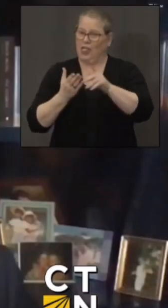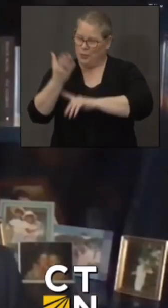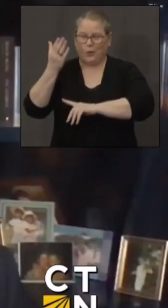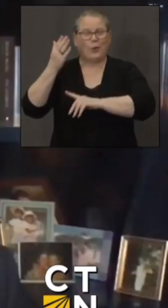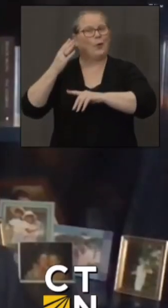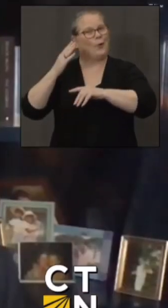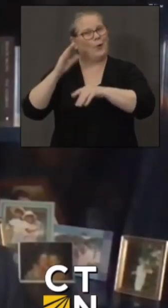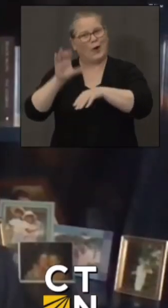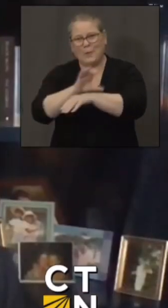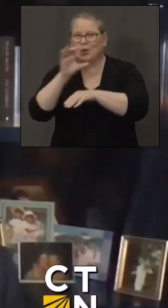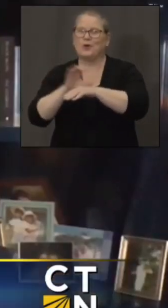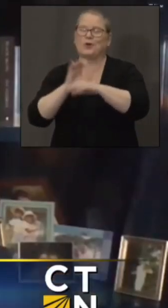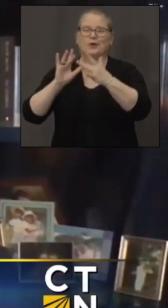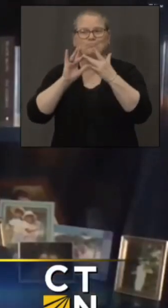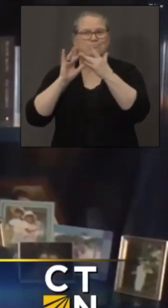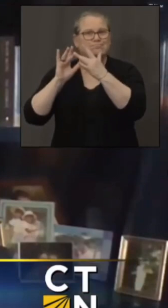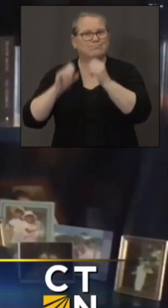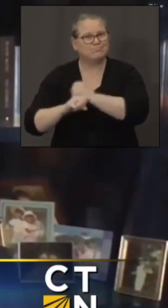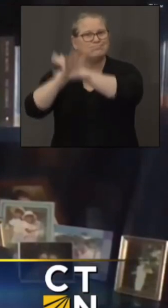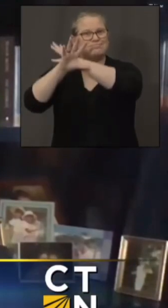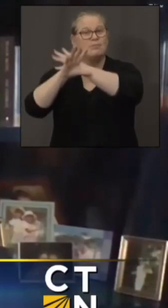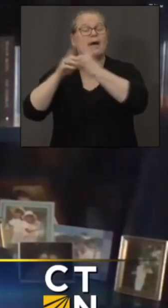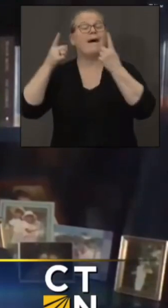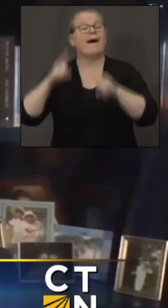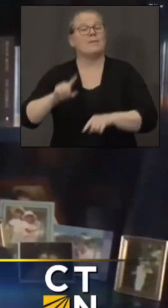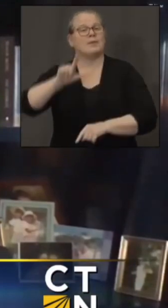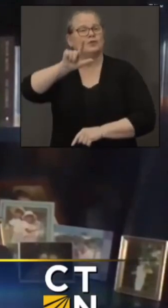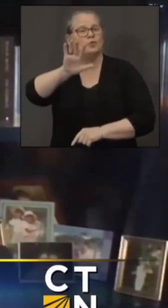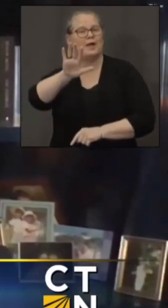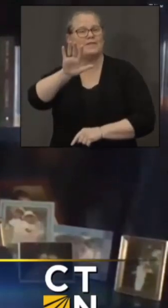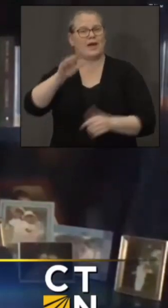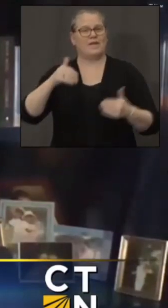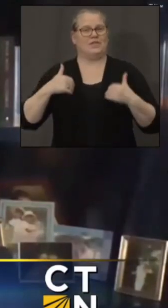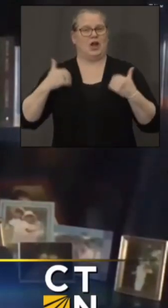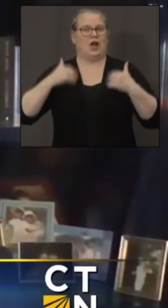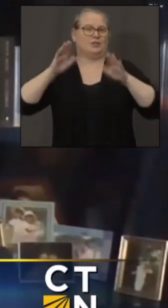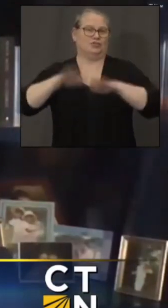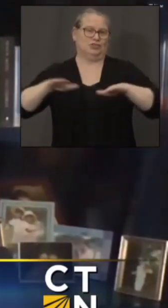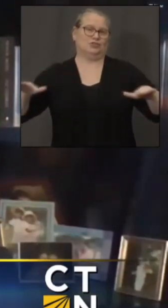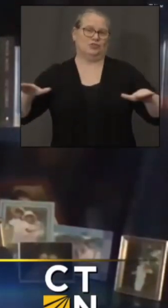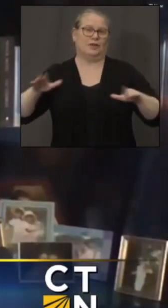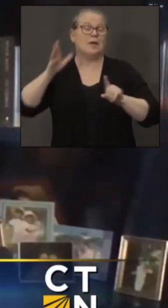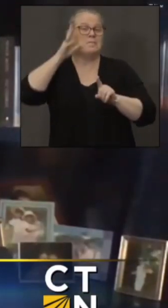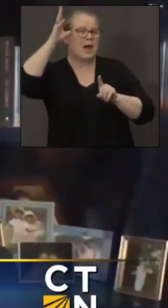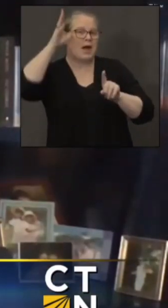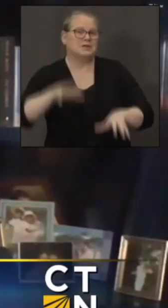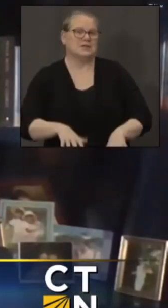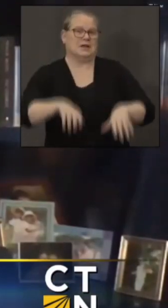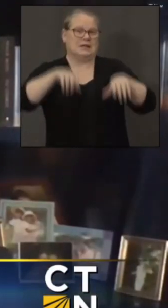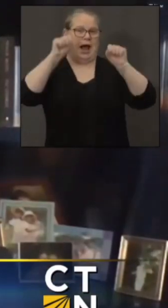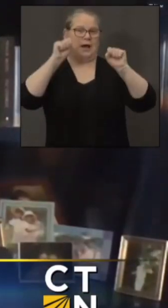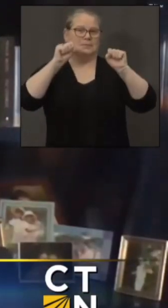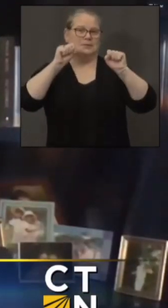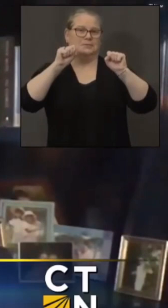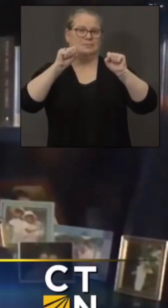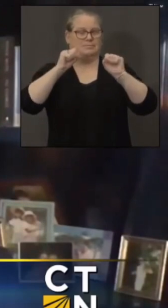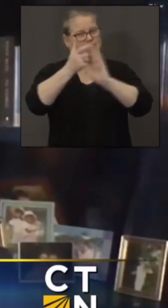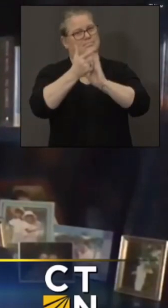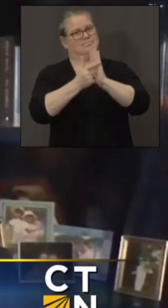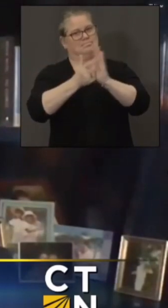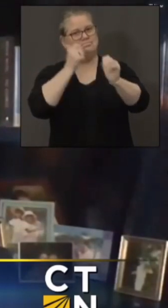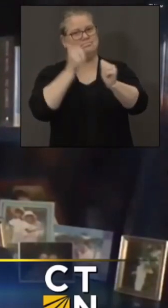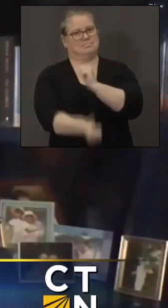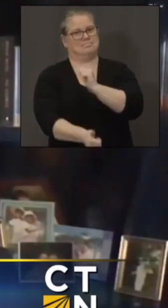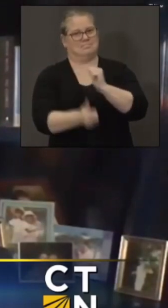25 young Connecticut kids were adopted by parents who are going to take them in, doing that virtually. This is